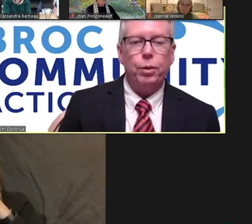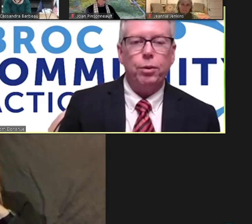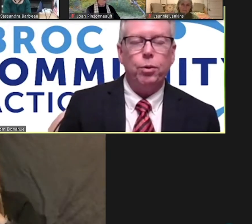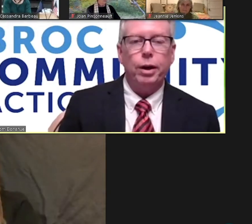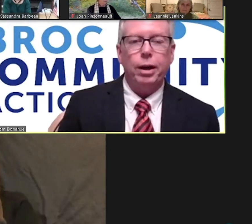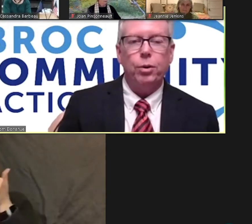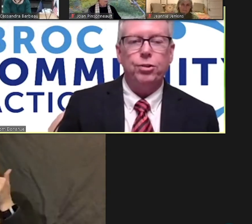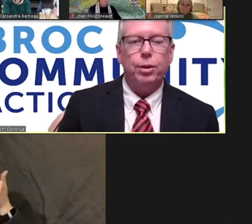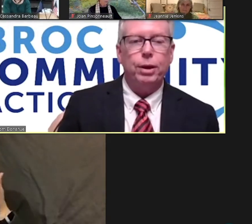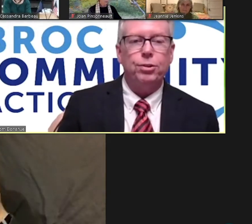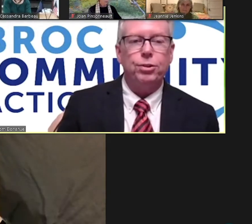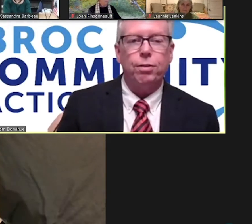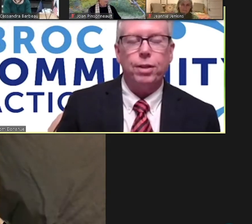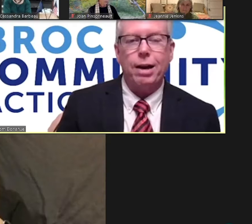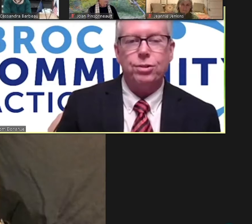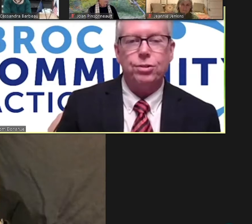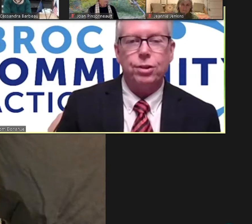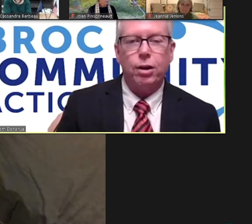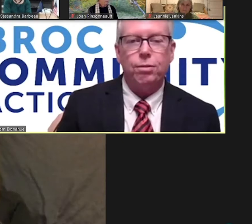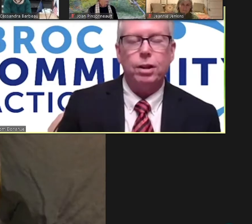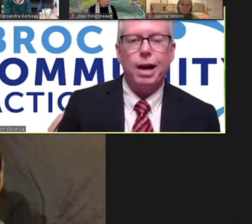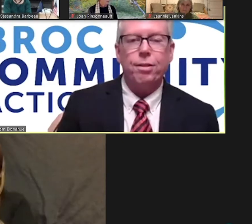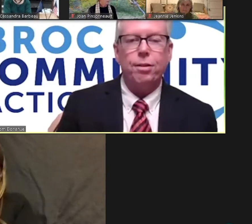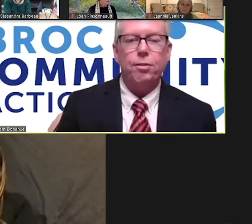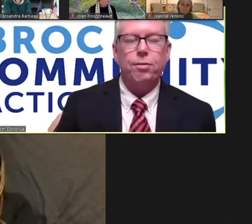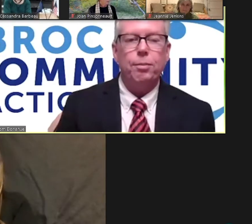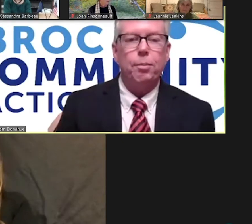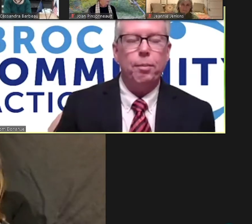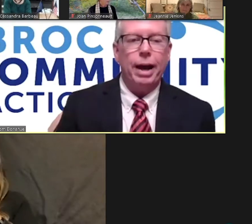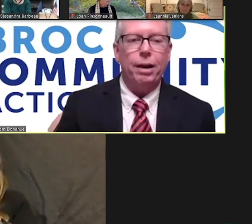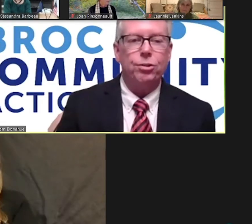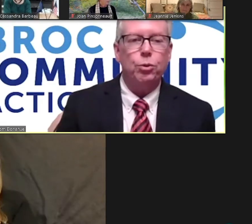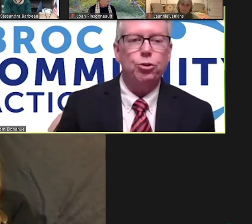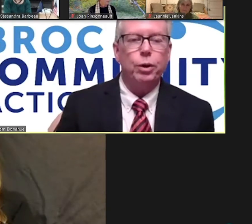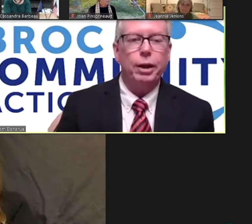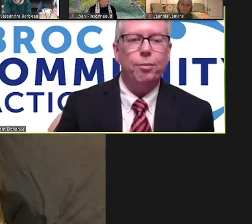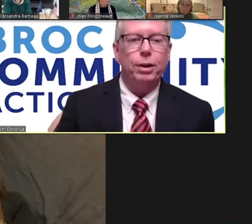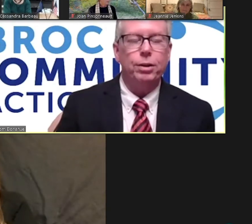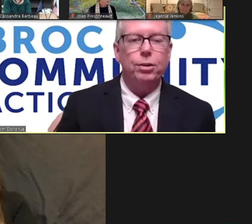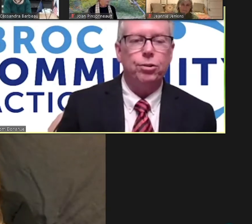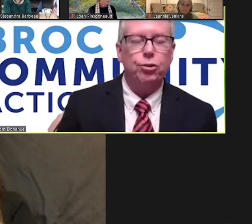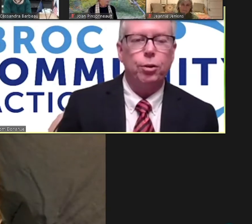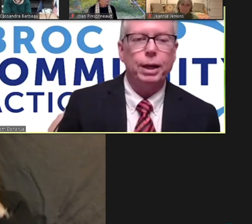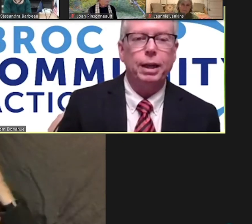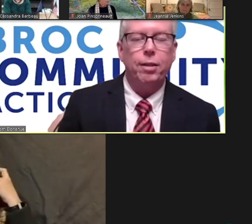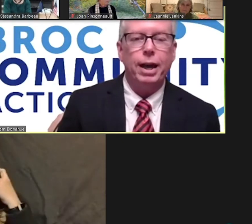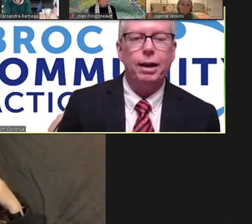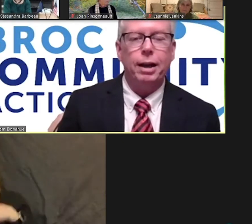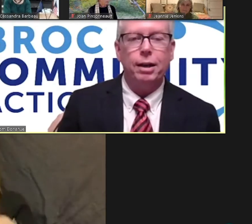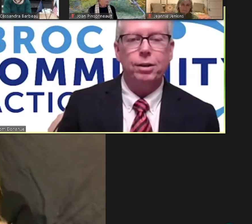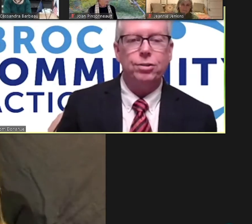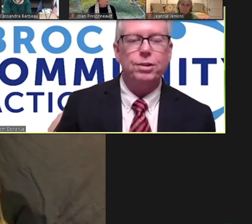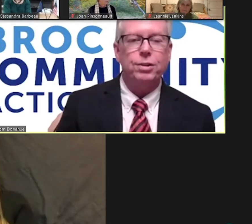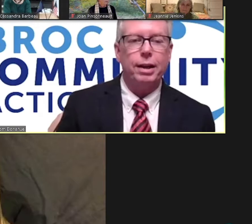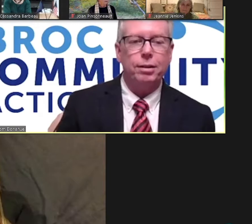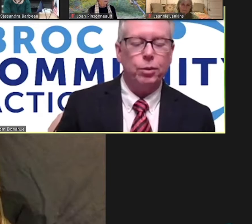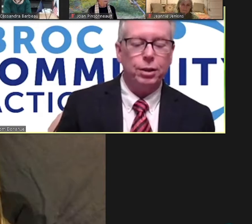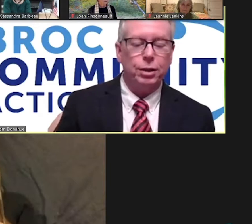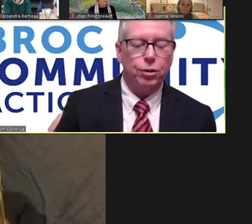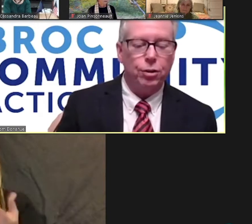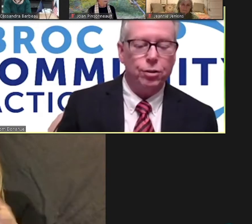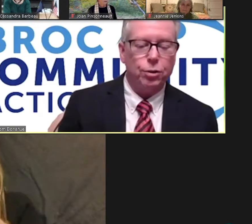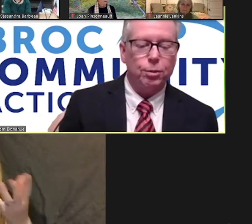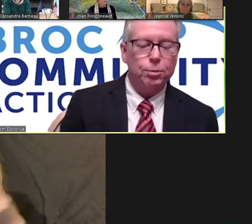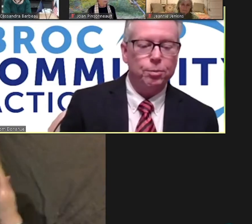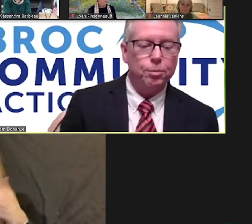made sure that we were recipients of thousands of cloth FEMA masks, which we have been distributing then, and since then,